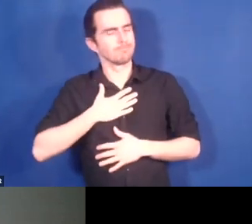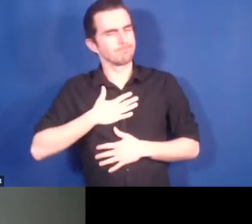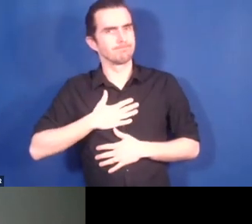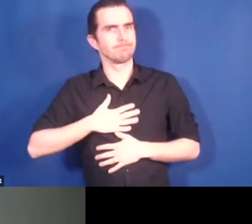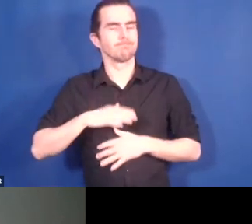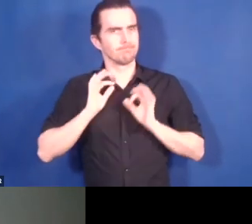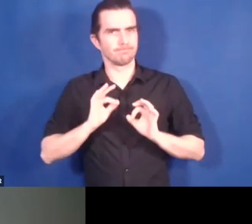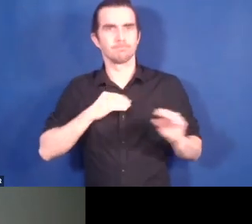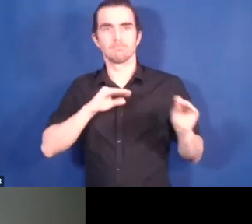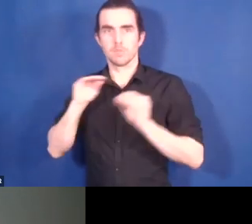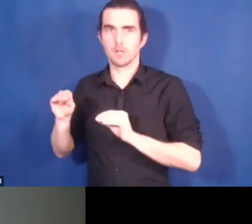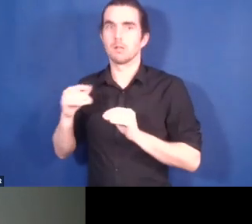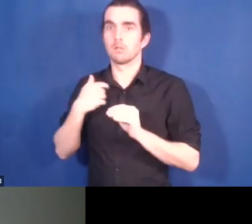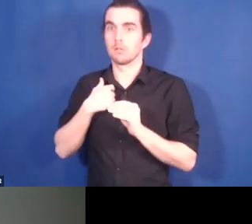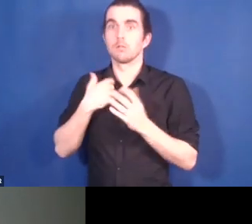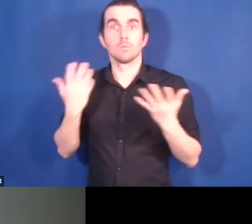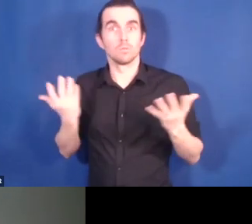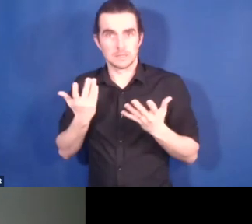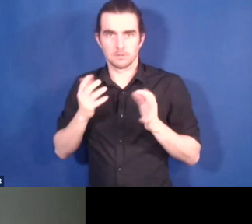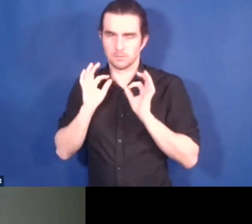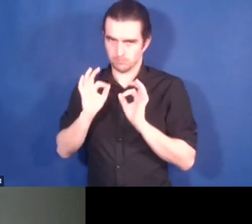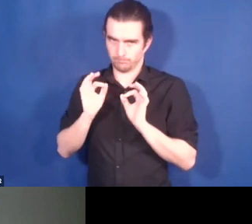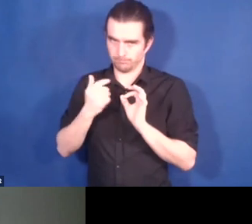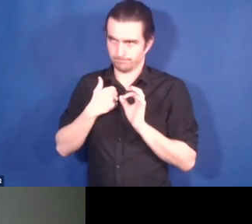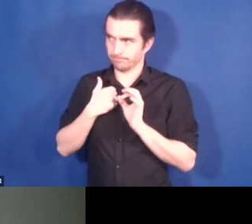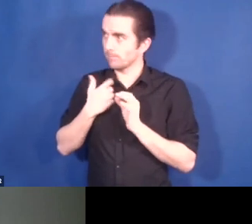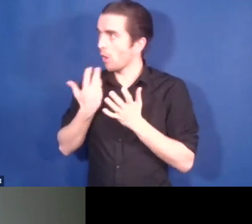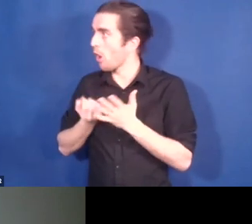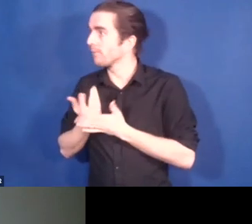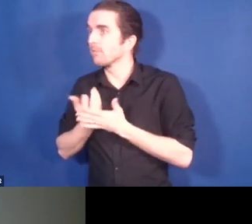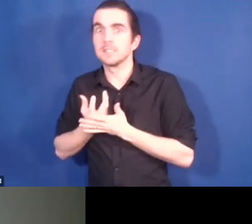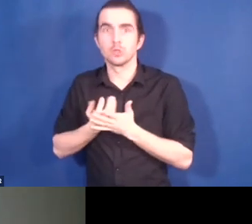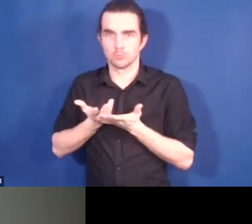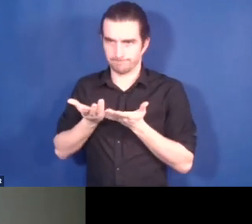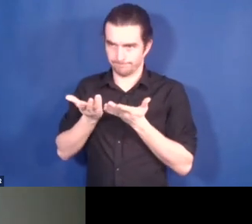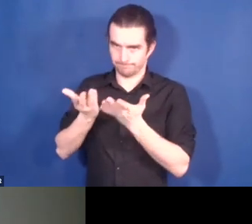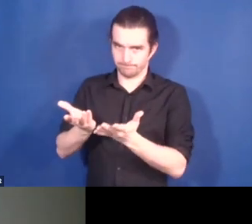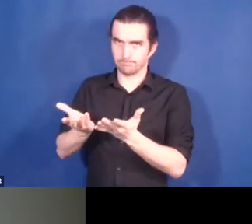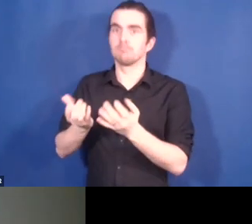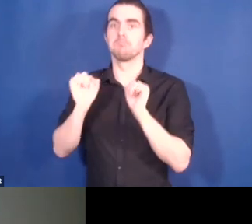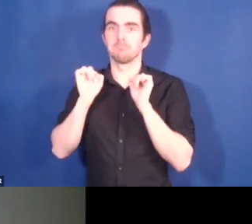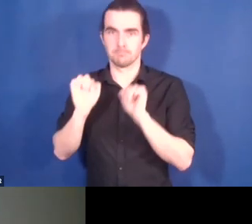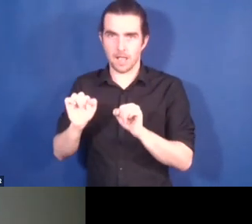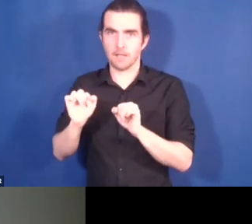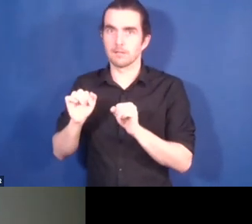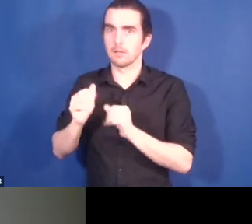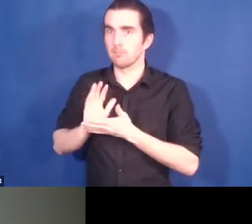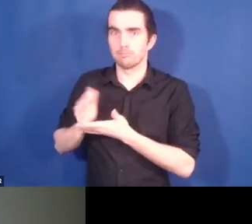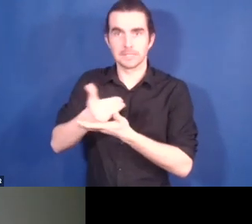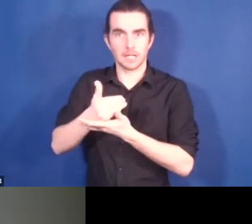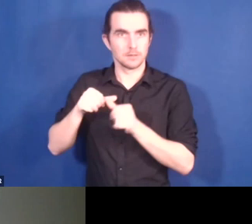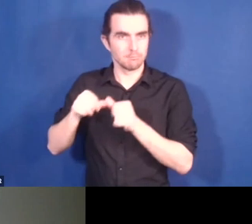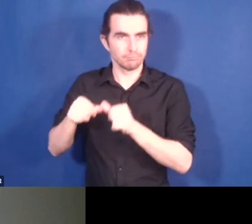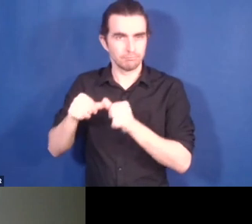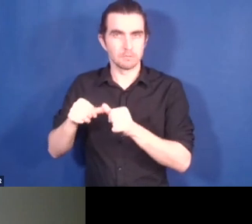back in their country of nationality. It's not as though UNHCR takes refugees to the border and just waves